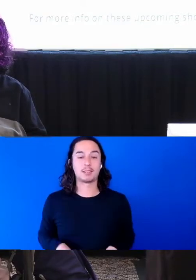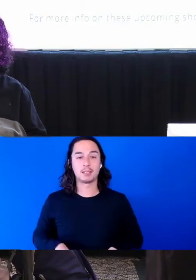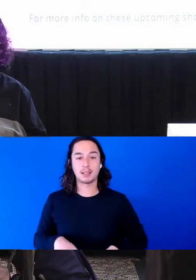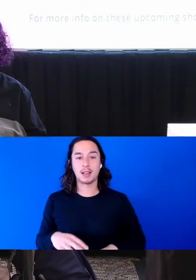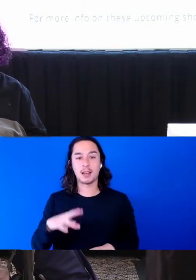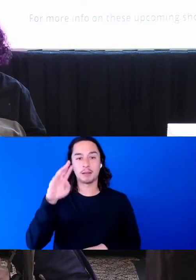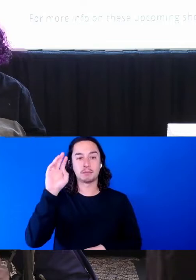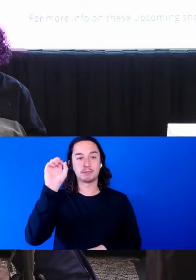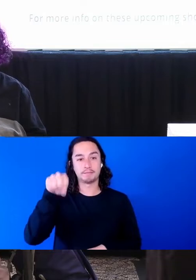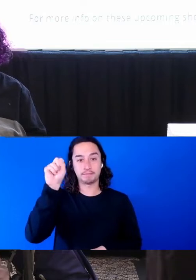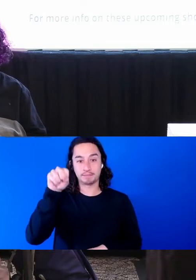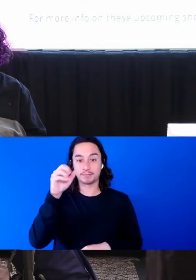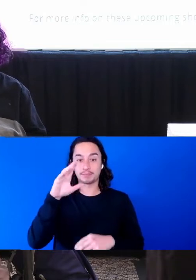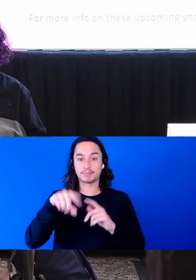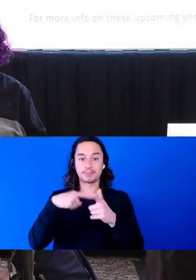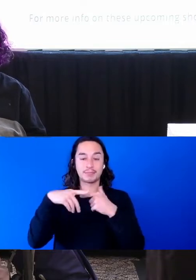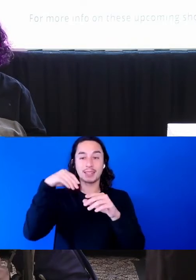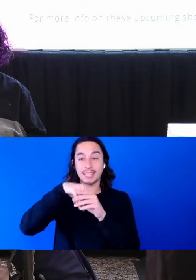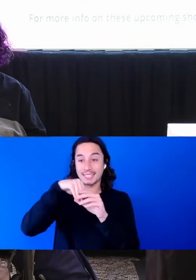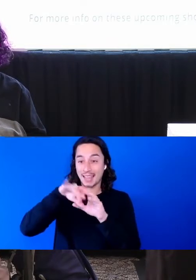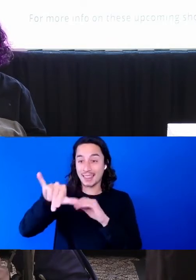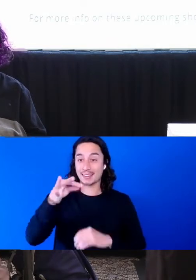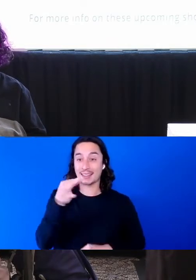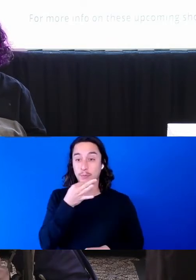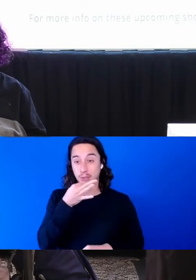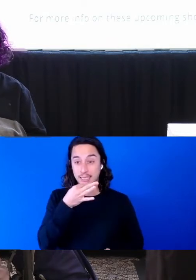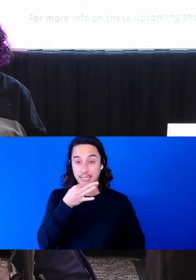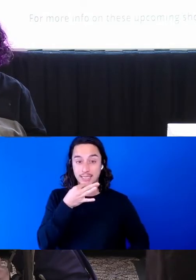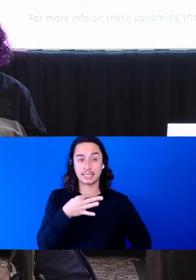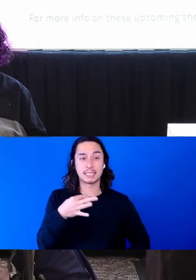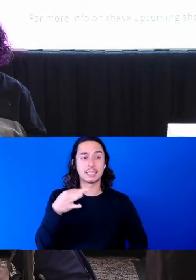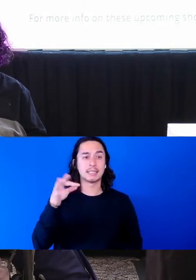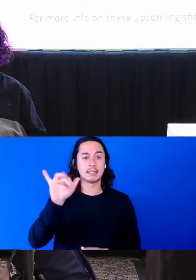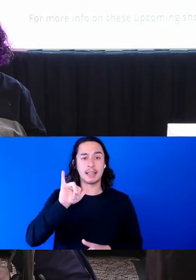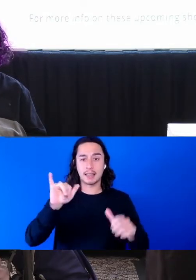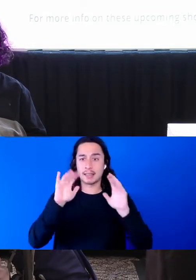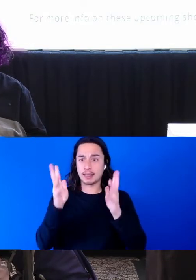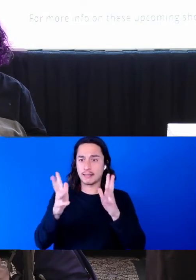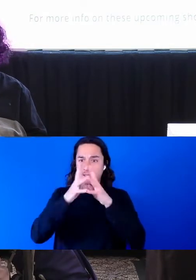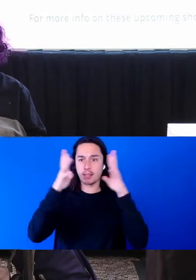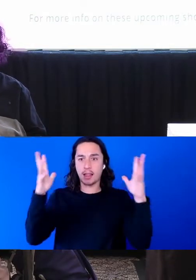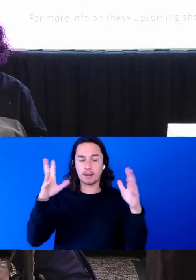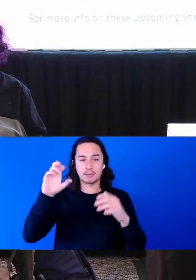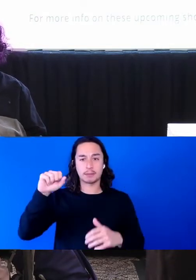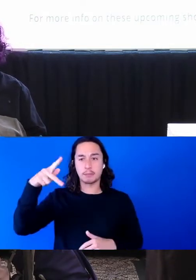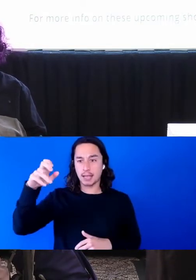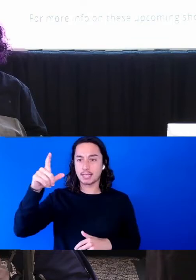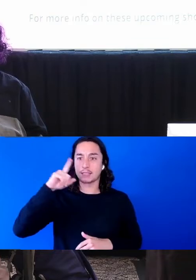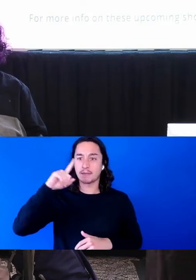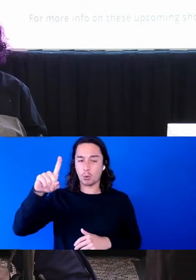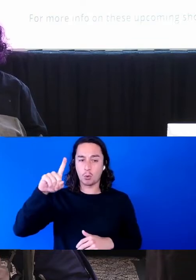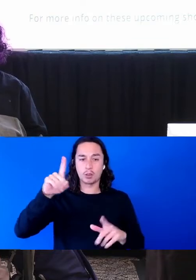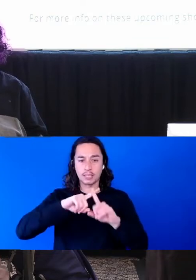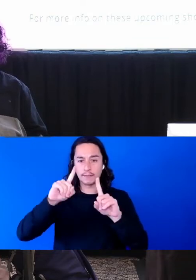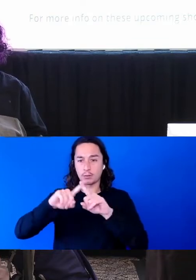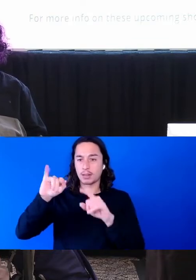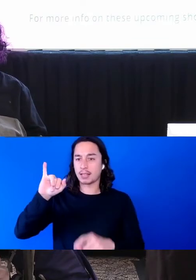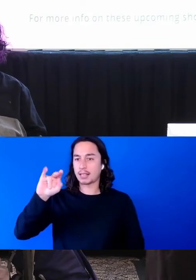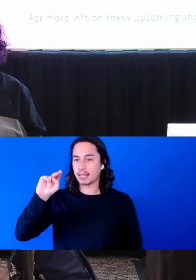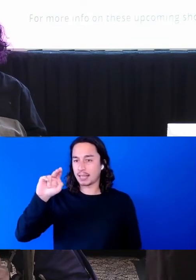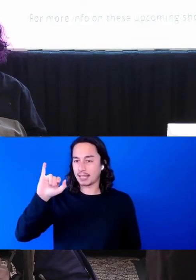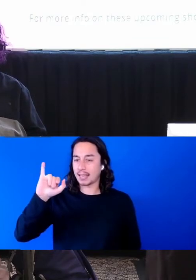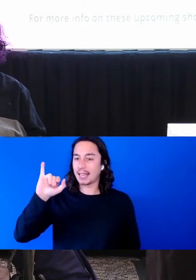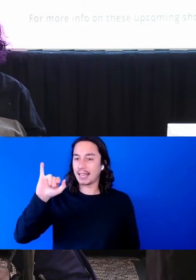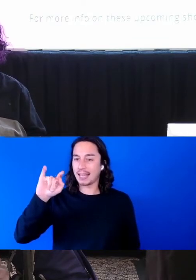And then inside of that expertise, like leaving a lot of space for iteration, which means like time to